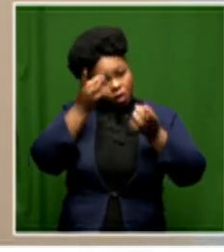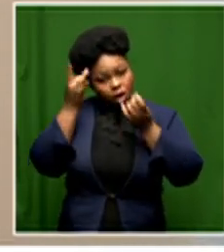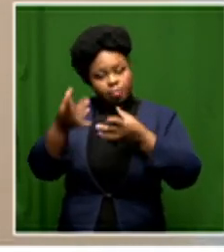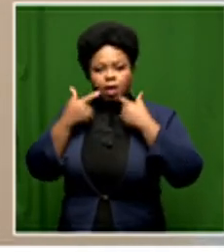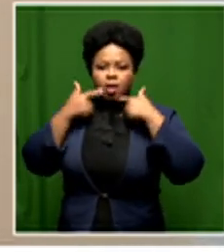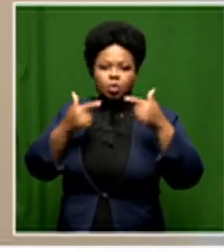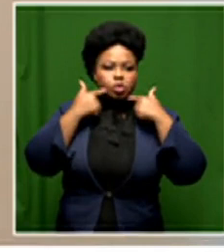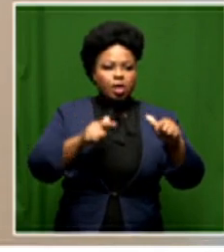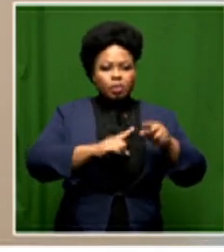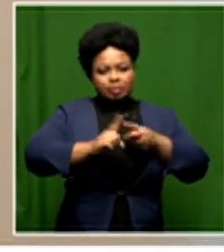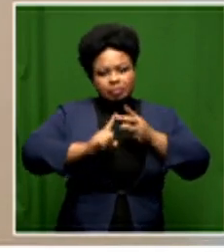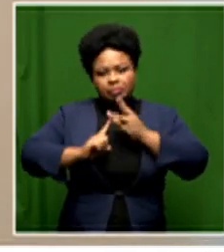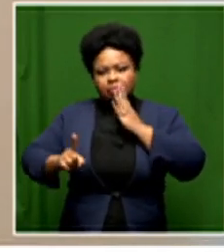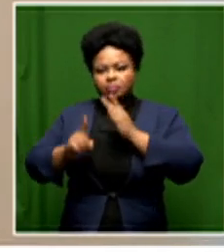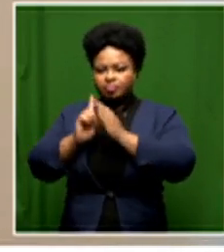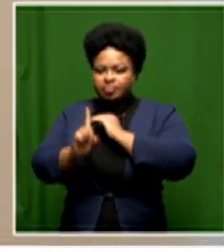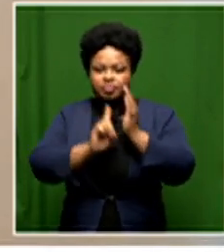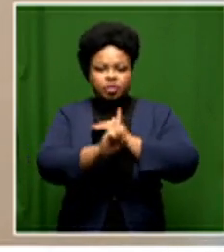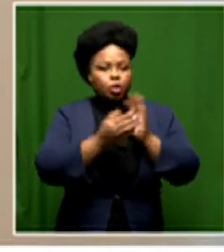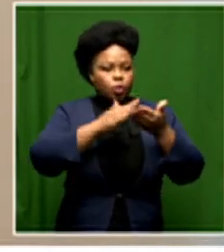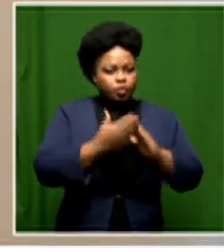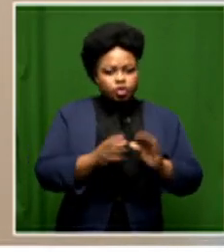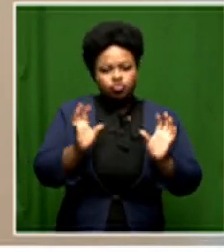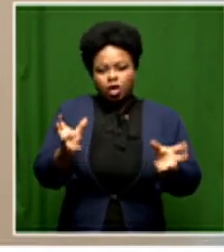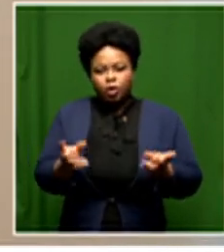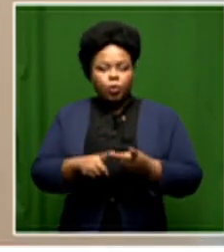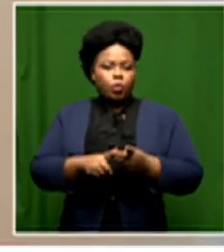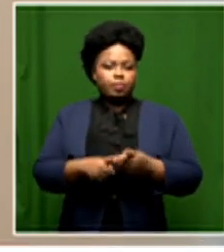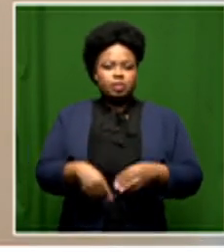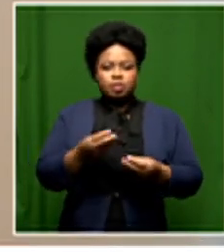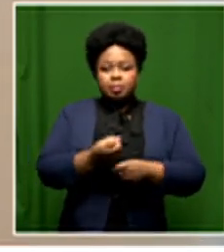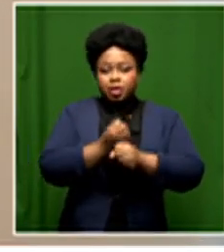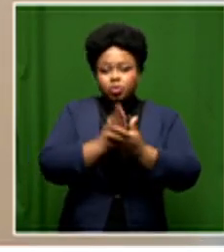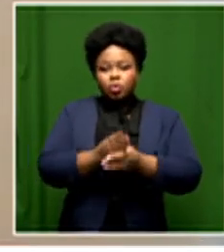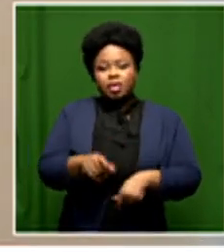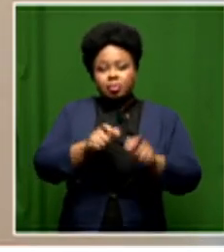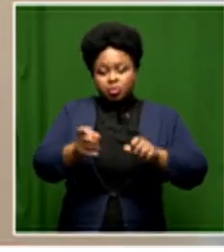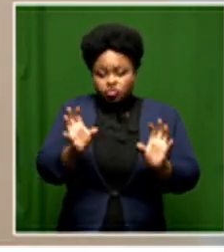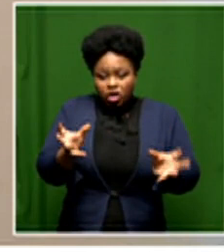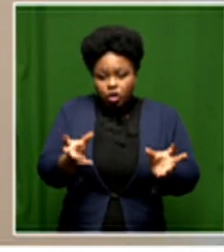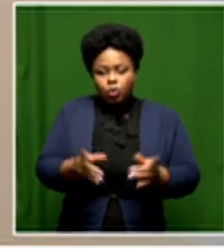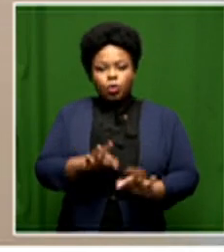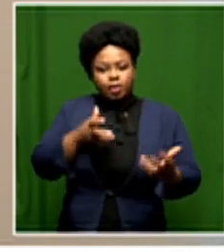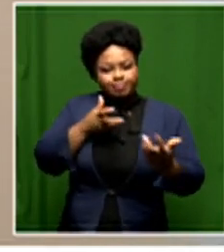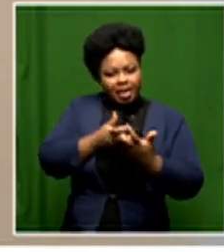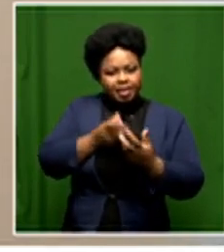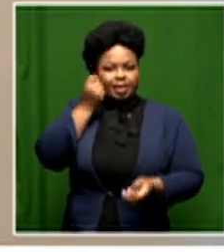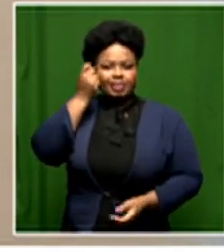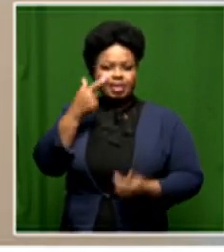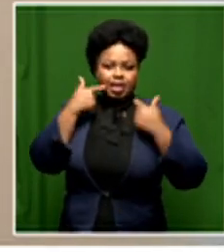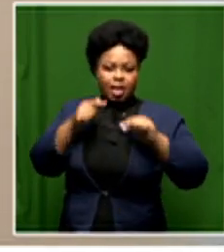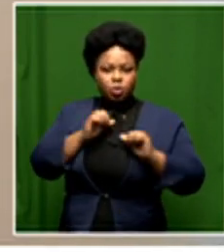multilingual, going into community radio stations, providing material that those radio stations can play, particularly